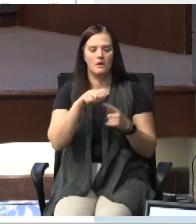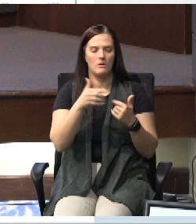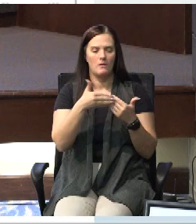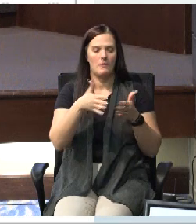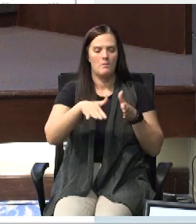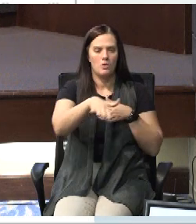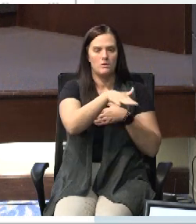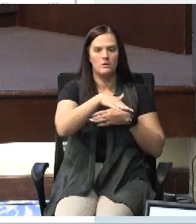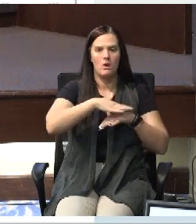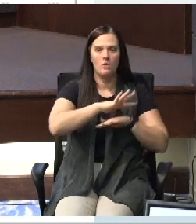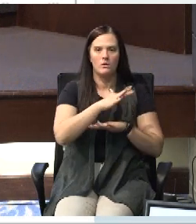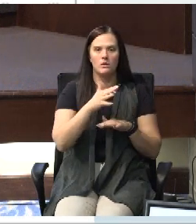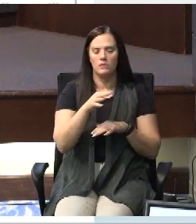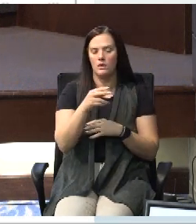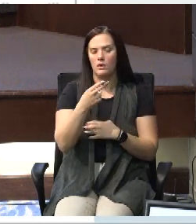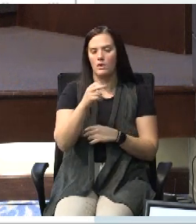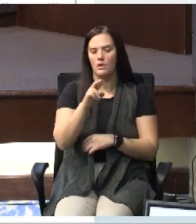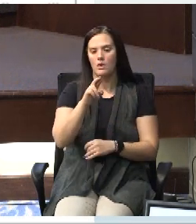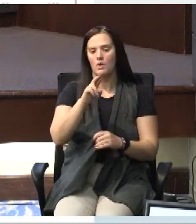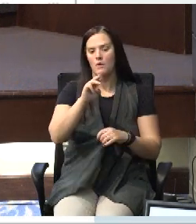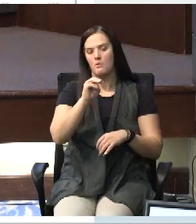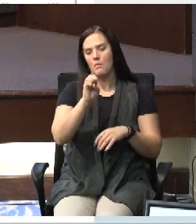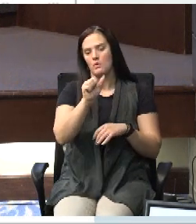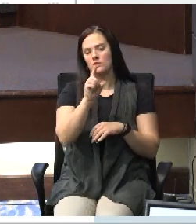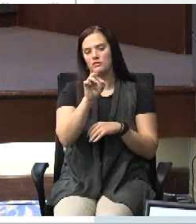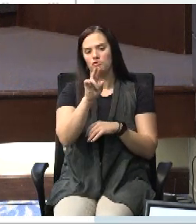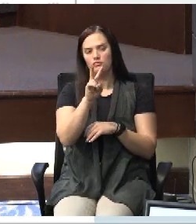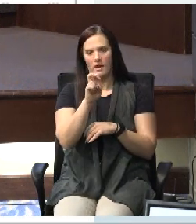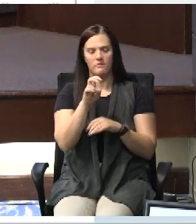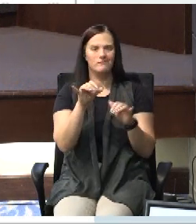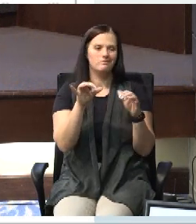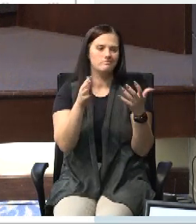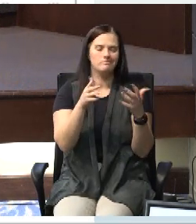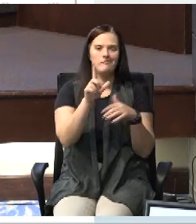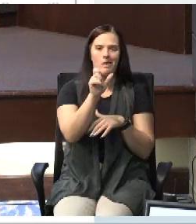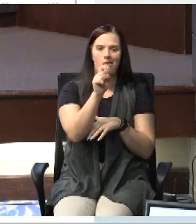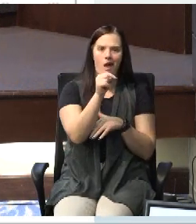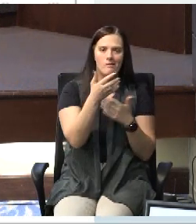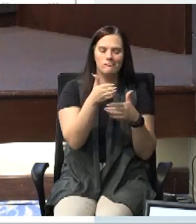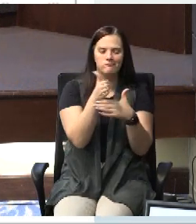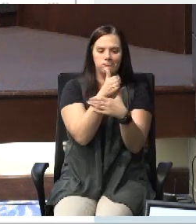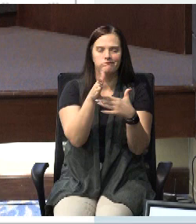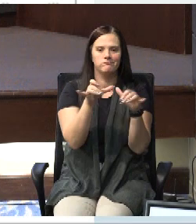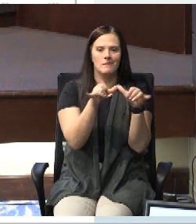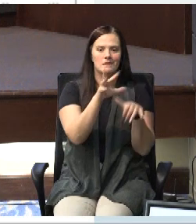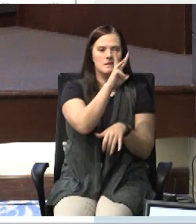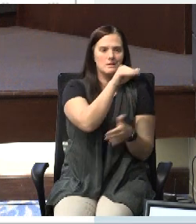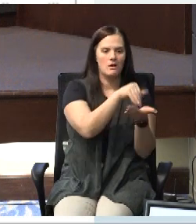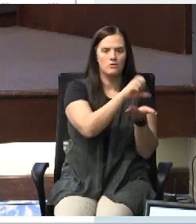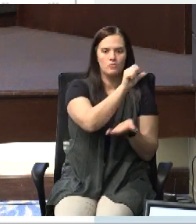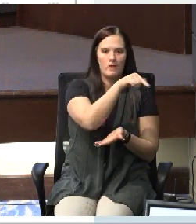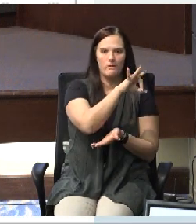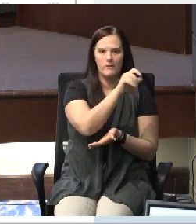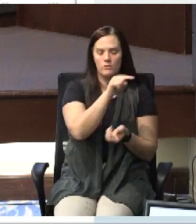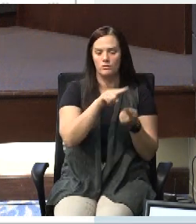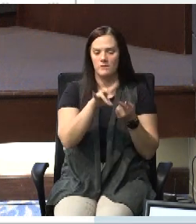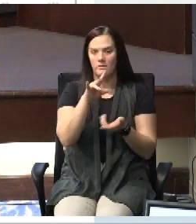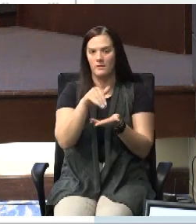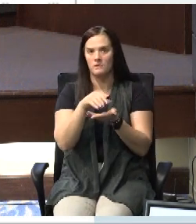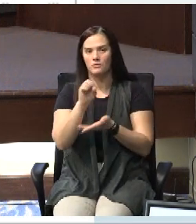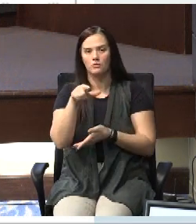neighborhood on Hermosa Drive. Lots range in size from 6,000 square feet to 7,000 square feet.